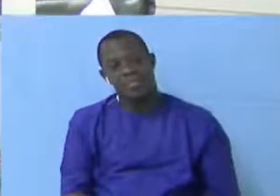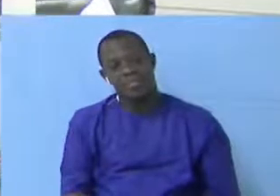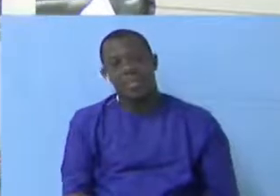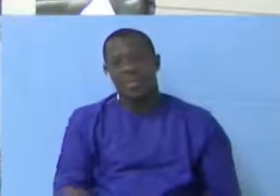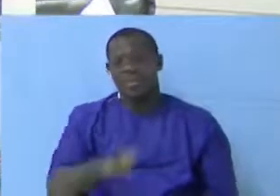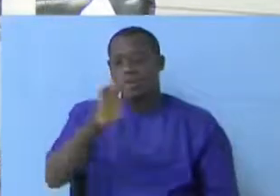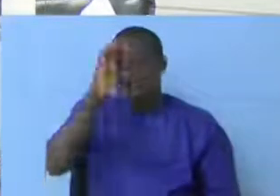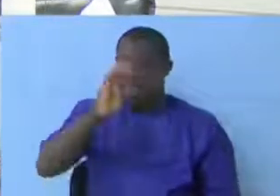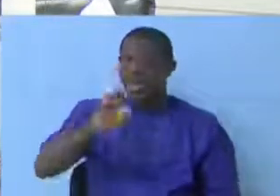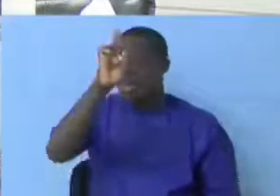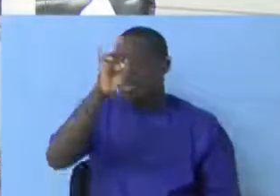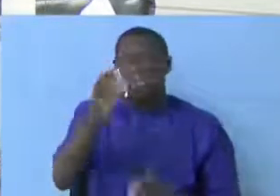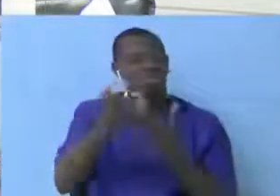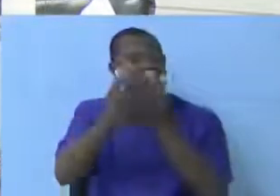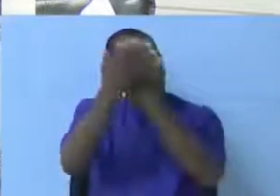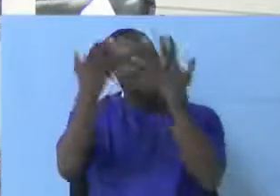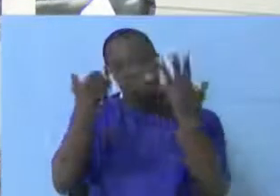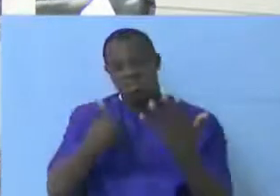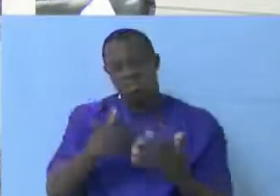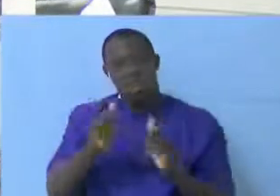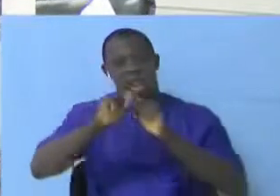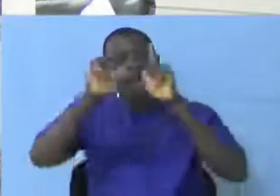thank God many people are alive